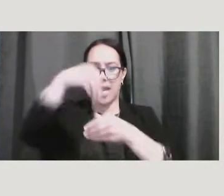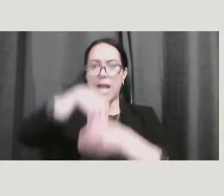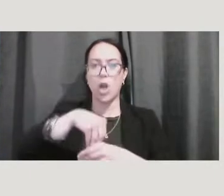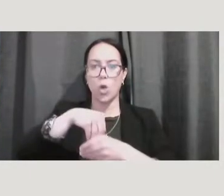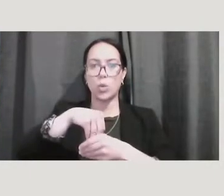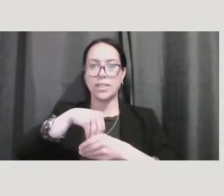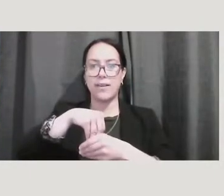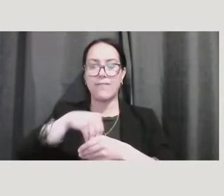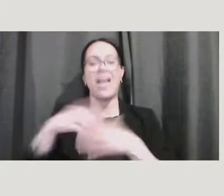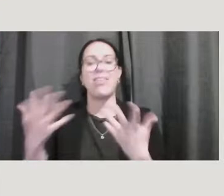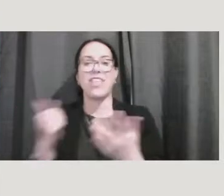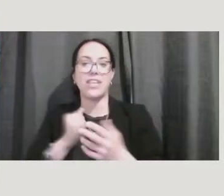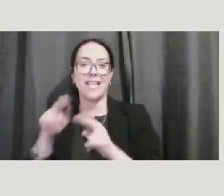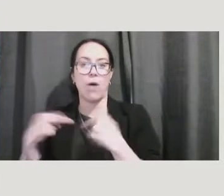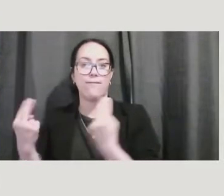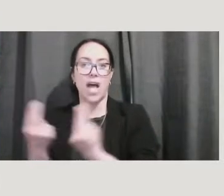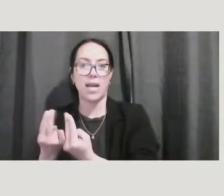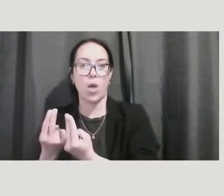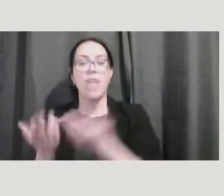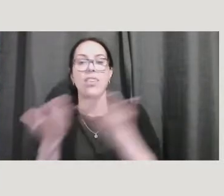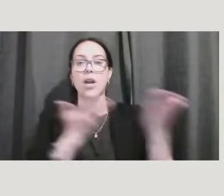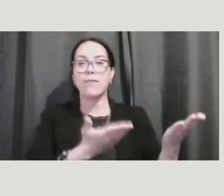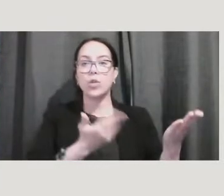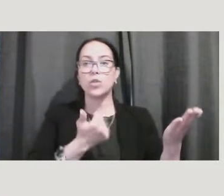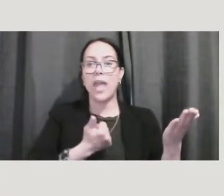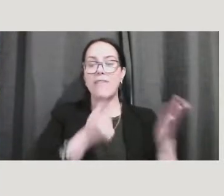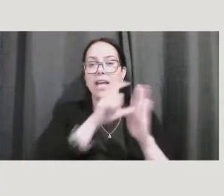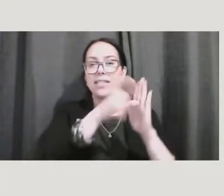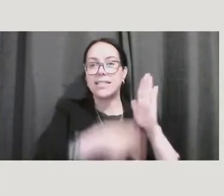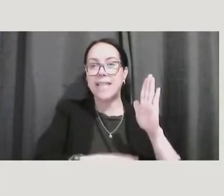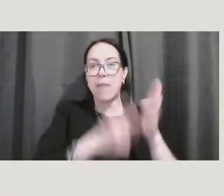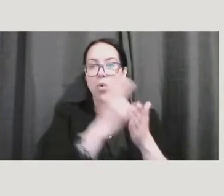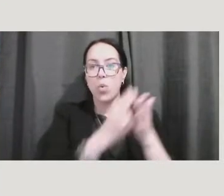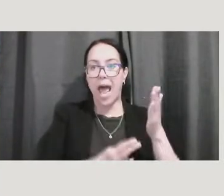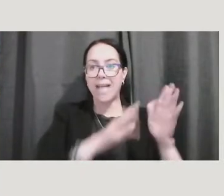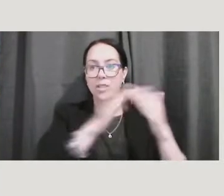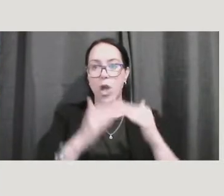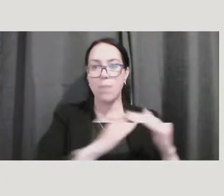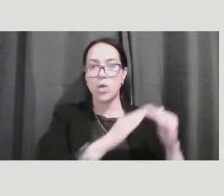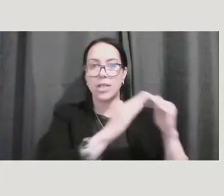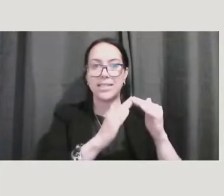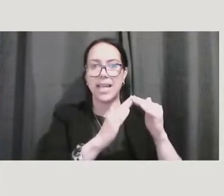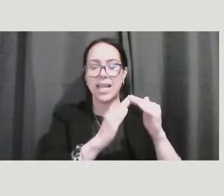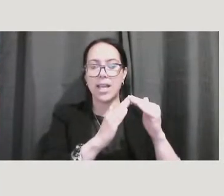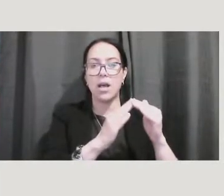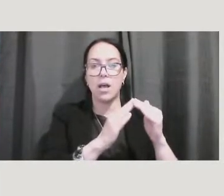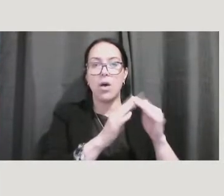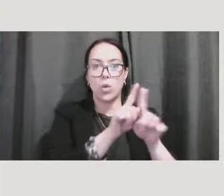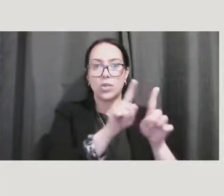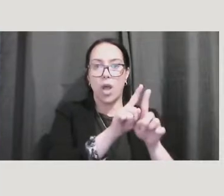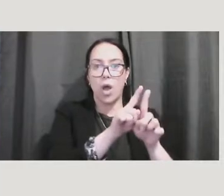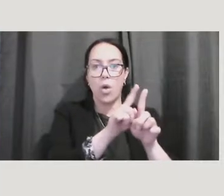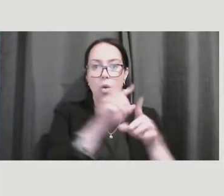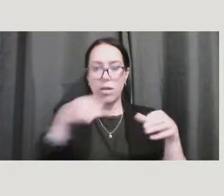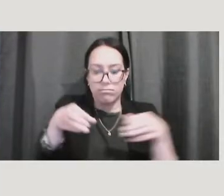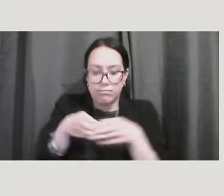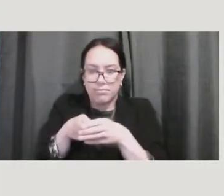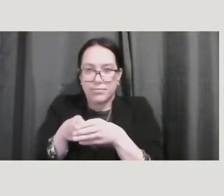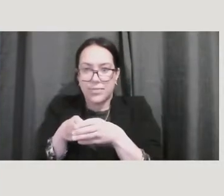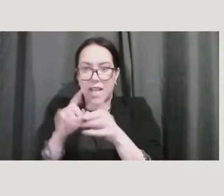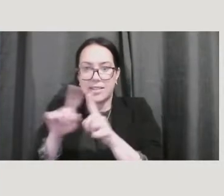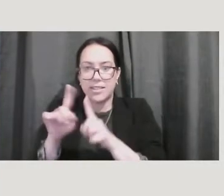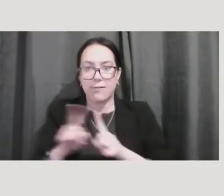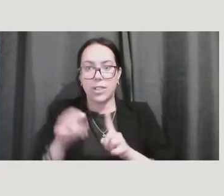their space obviously we've got our disabled Arts Community who need that voice all our different Little Island groups that are smaller compared to the